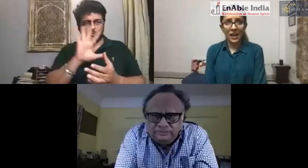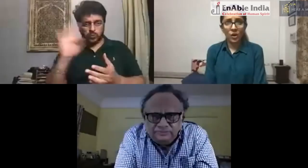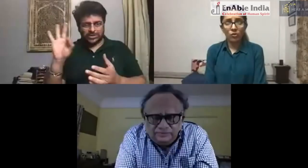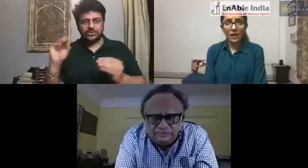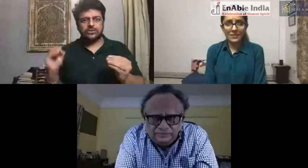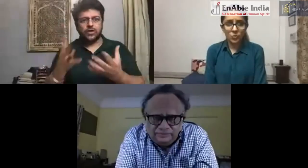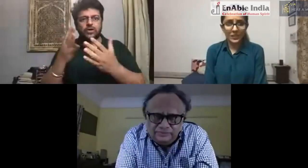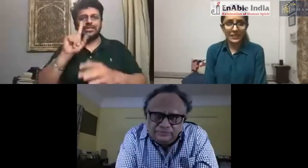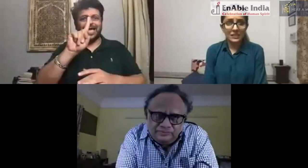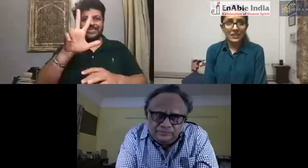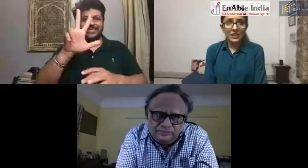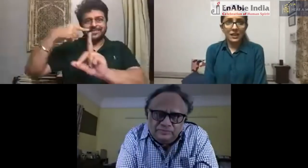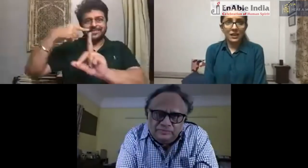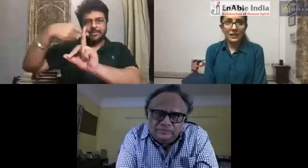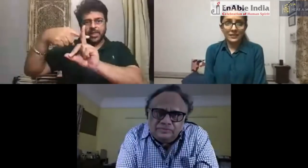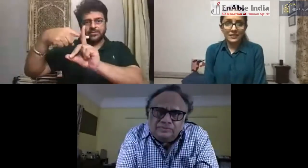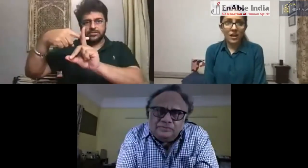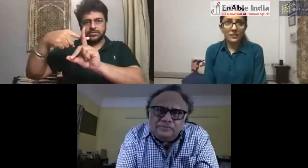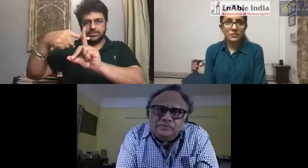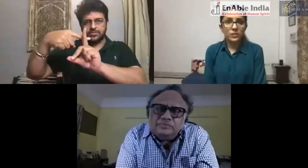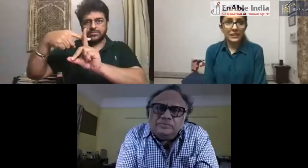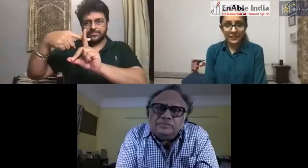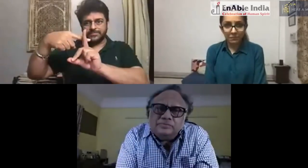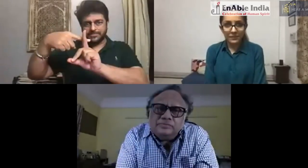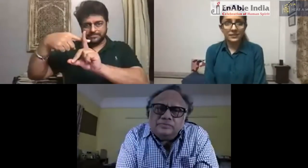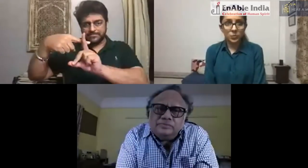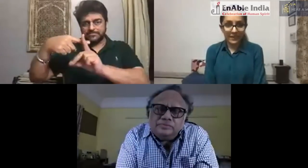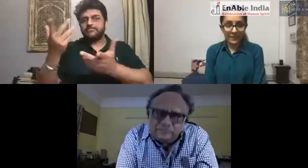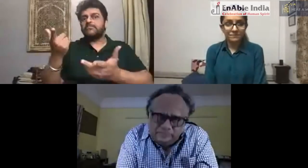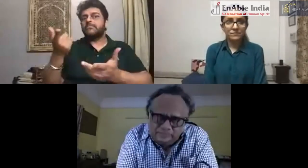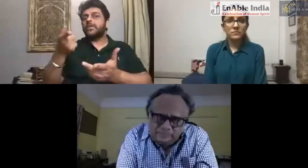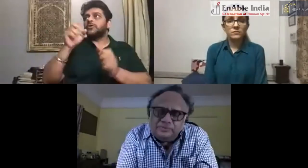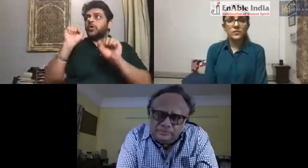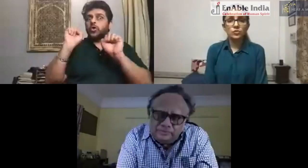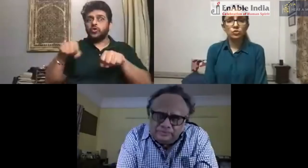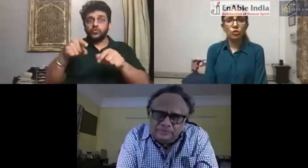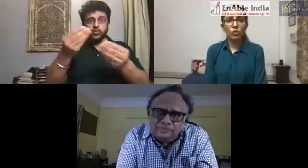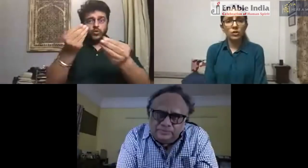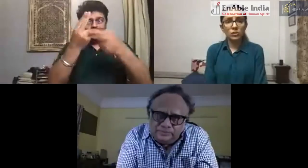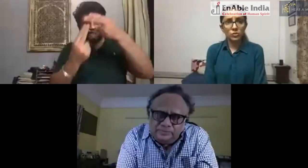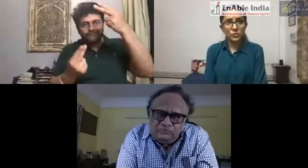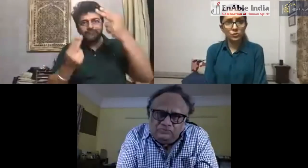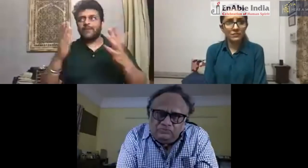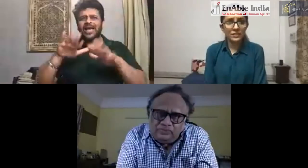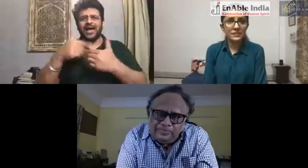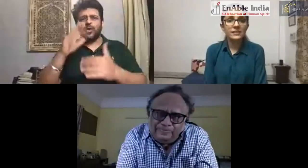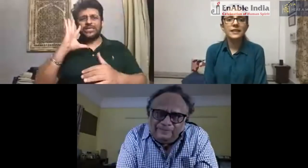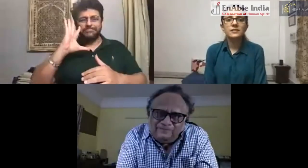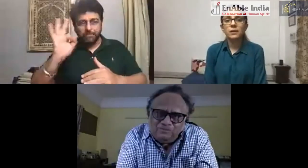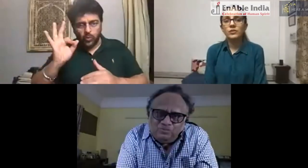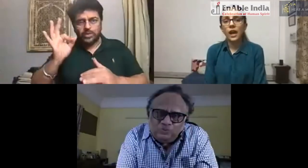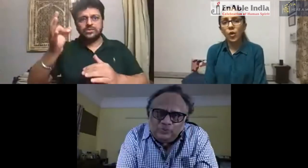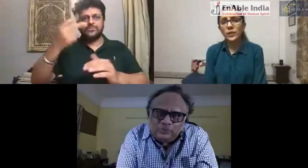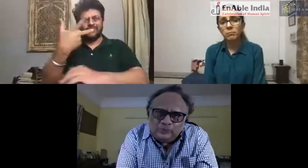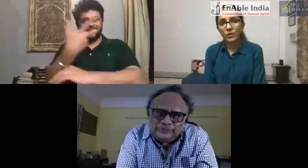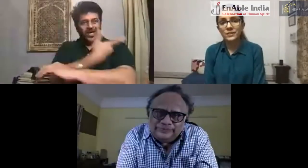And now, it has started for 18 plus as well. So, could you give an insight